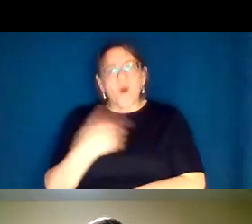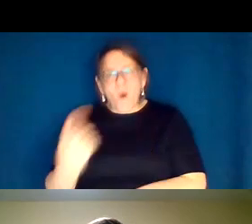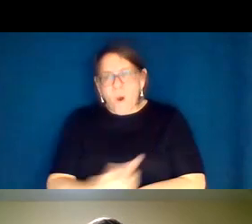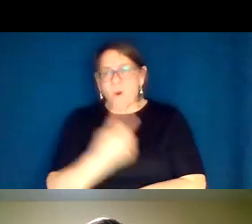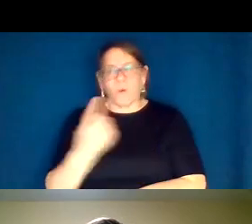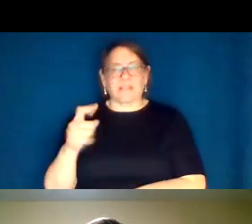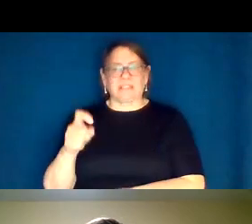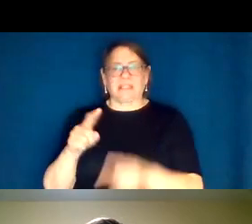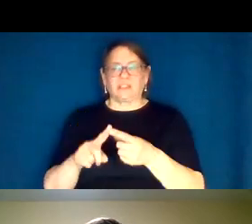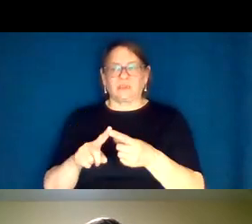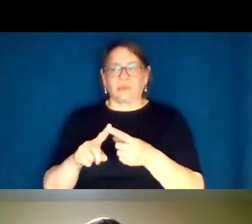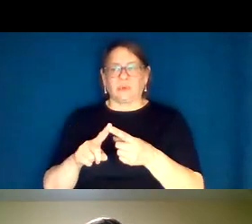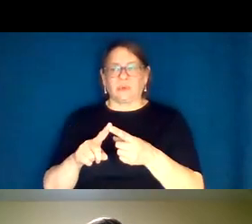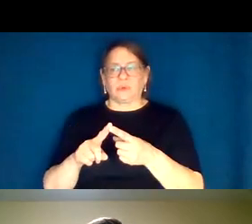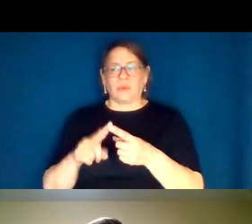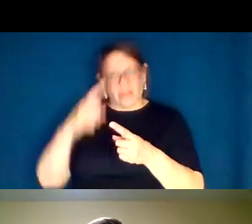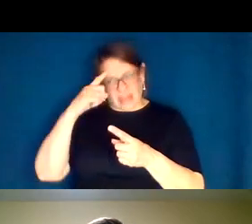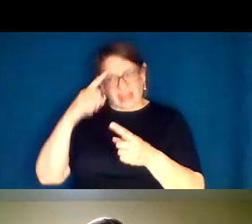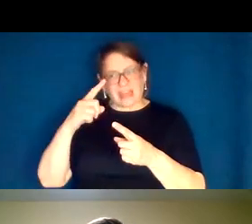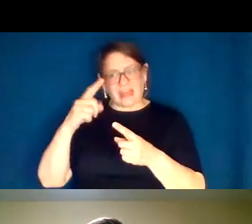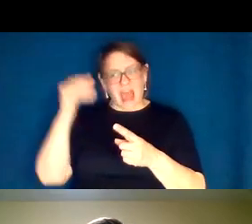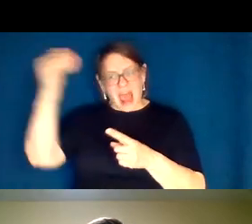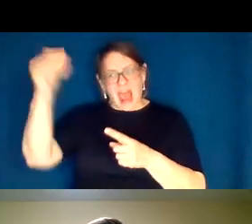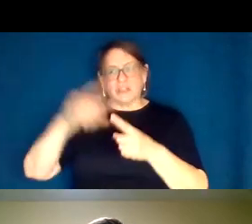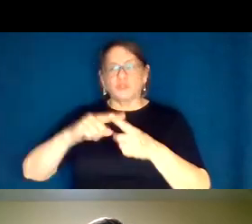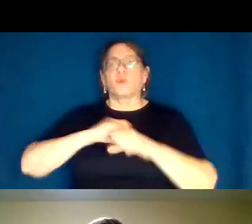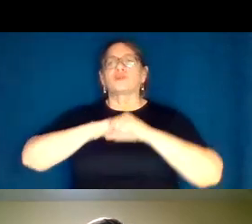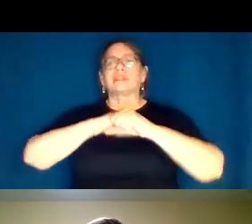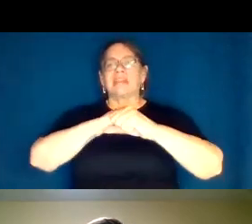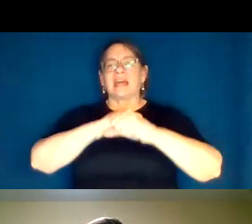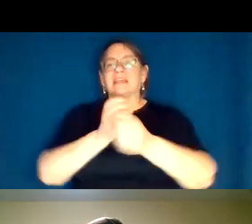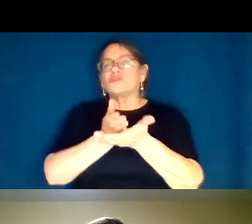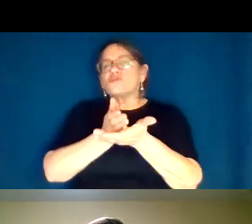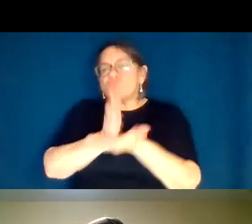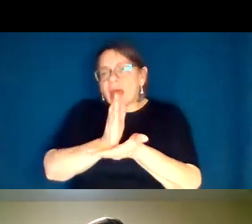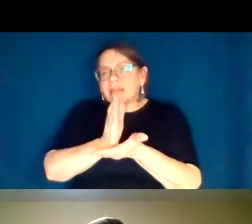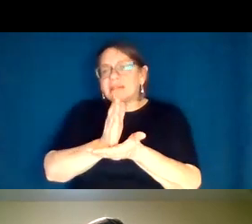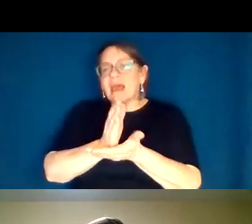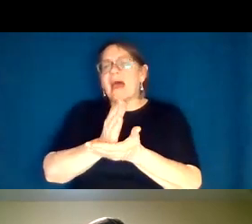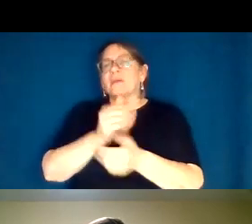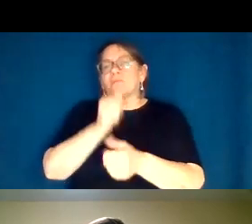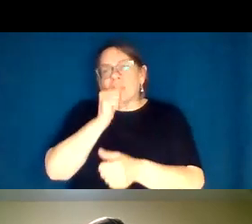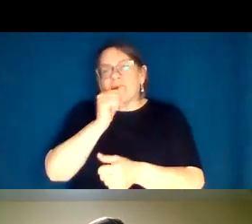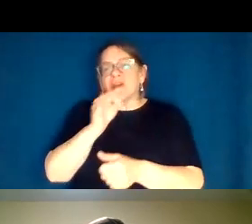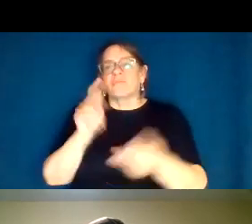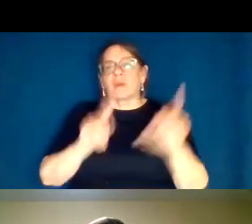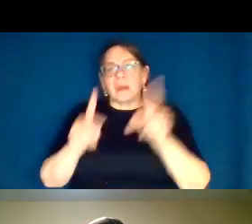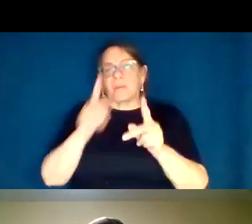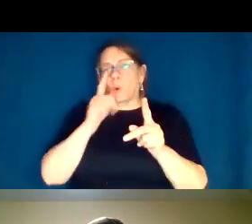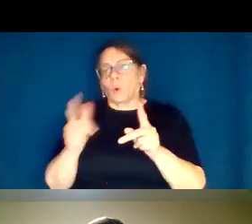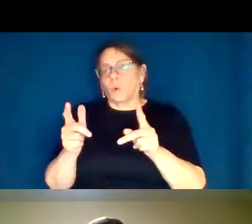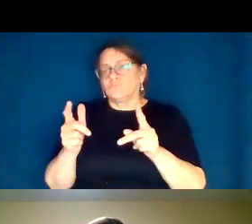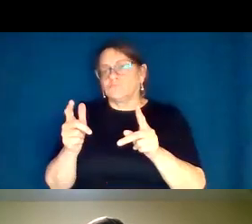do things with an eye towards protecting the rights and the privacy of the individuals who that data